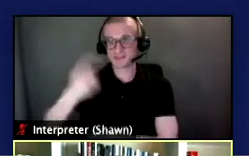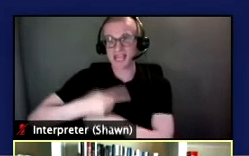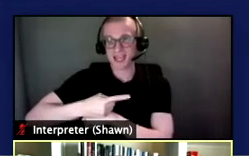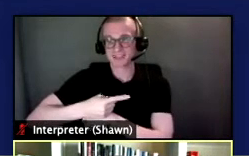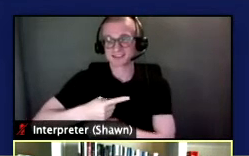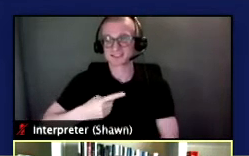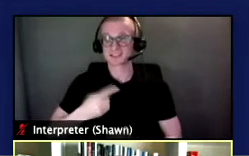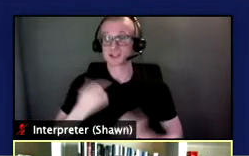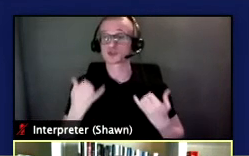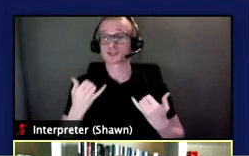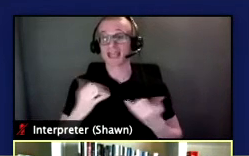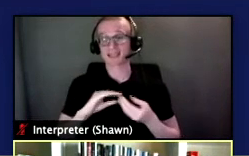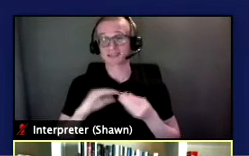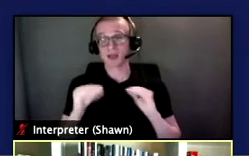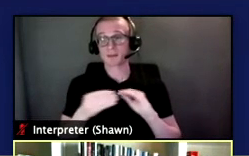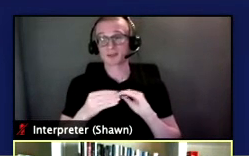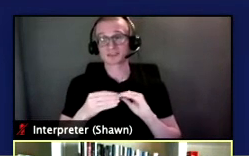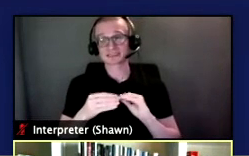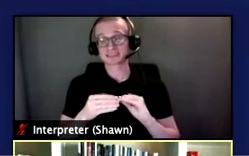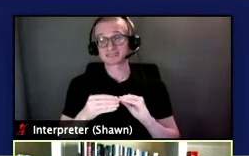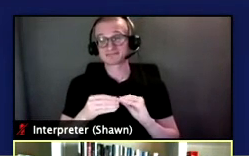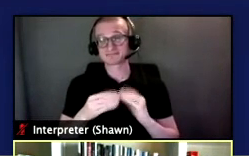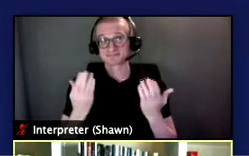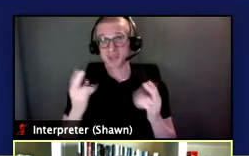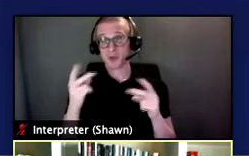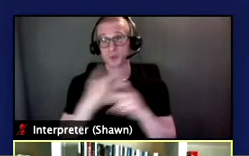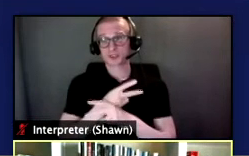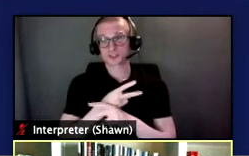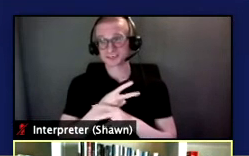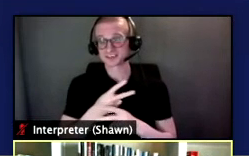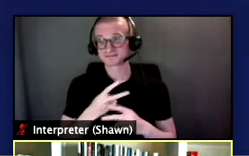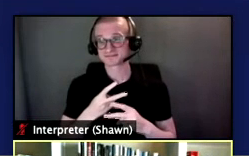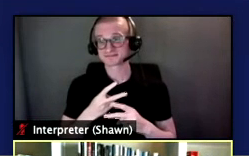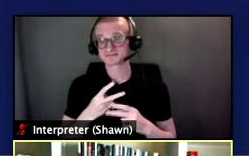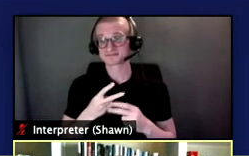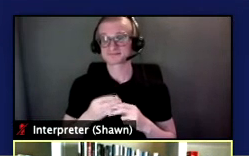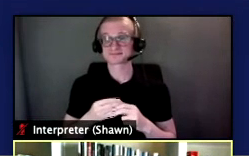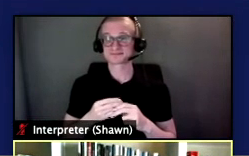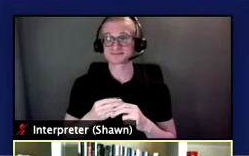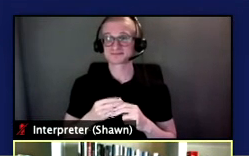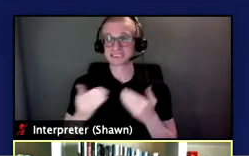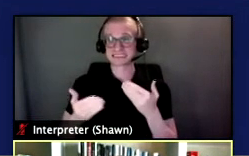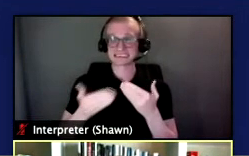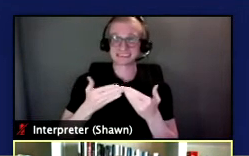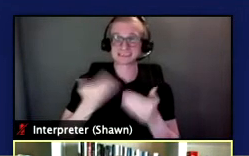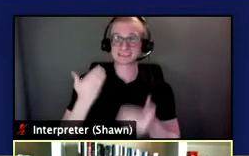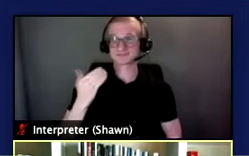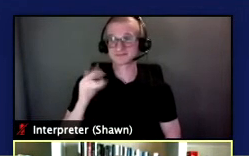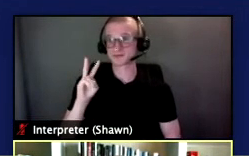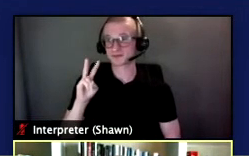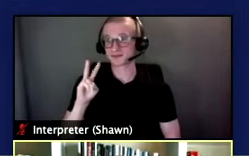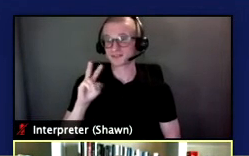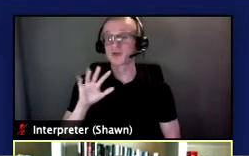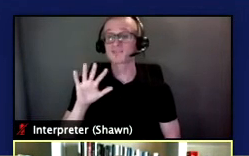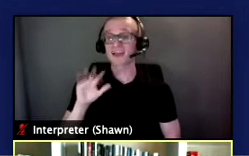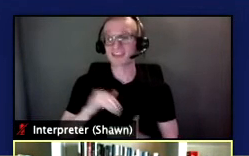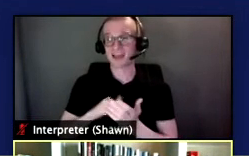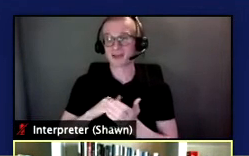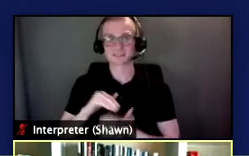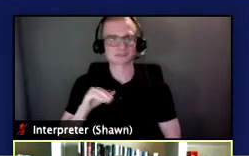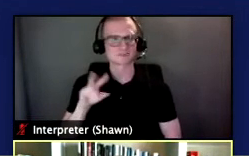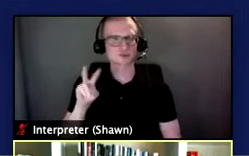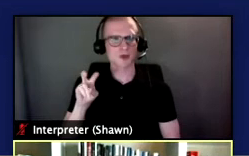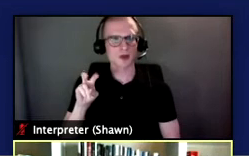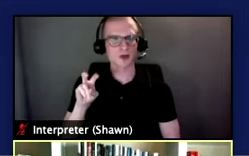today's numbers are even more worrisome. Almost 5,200 cases today in the state of